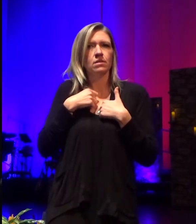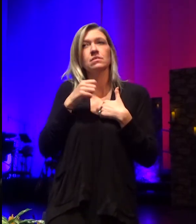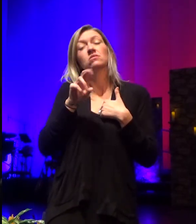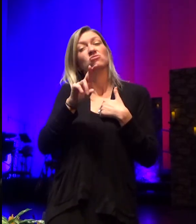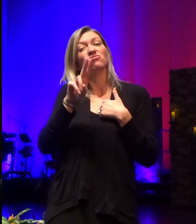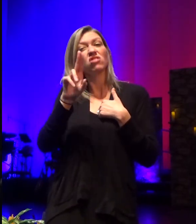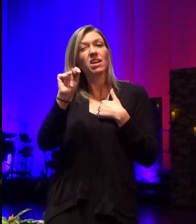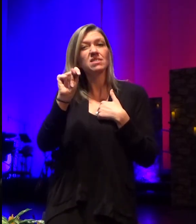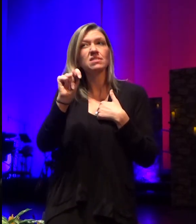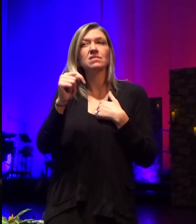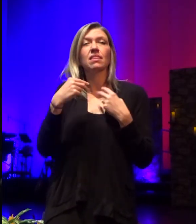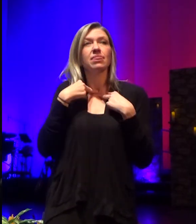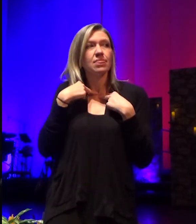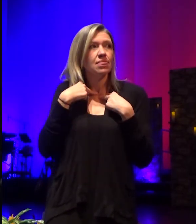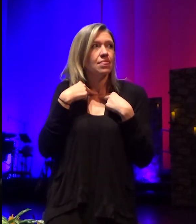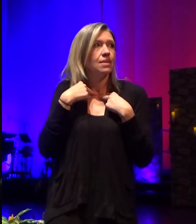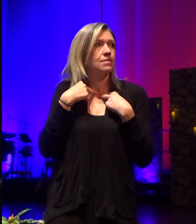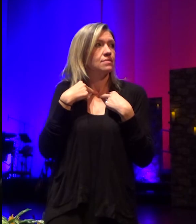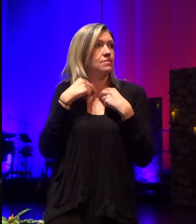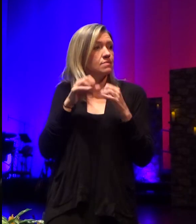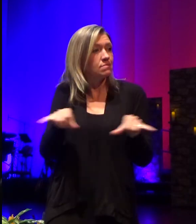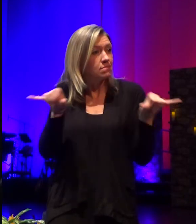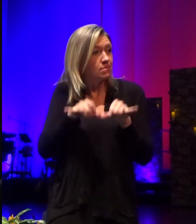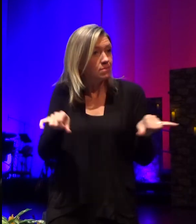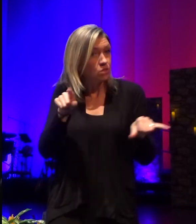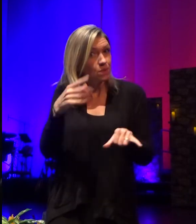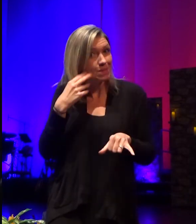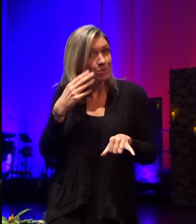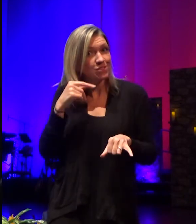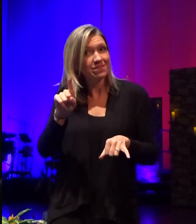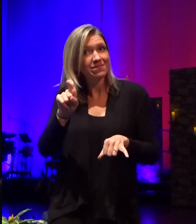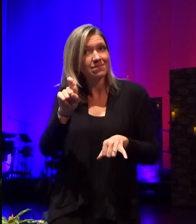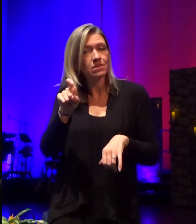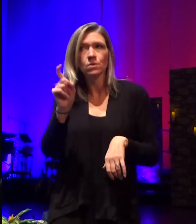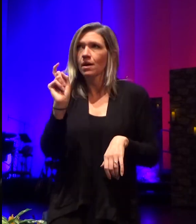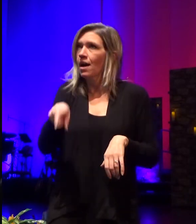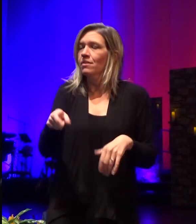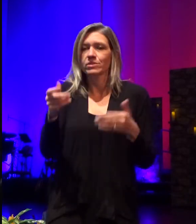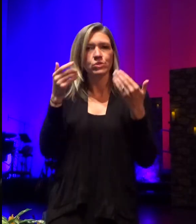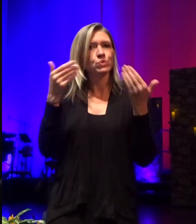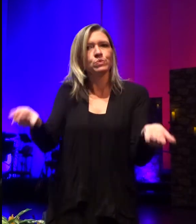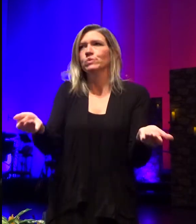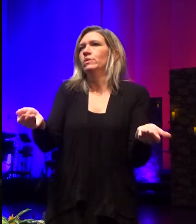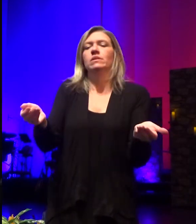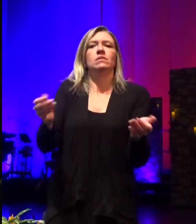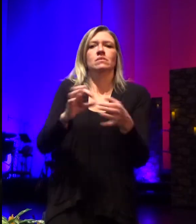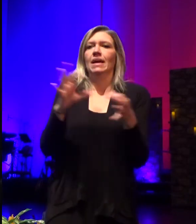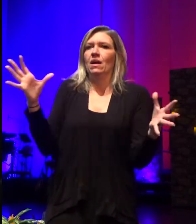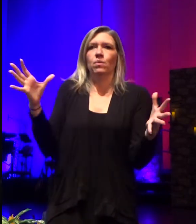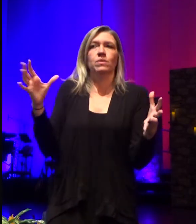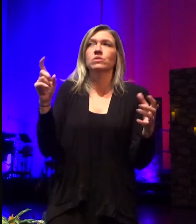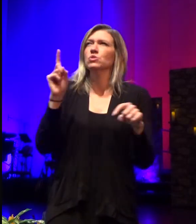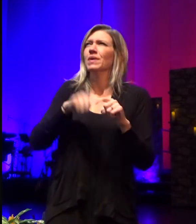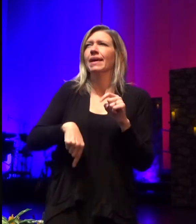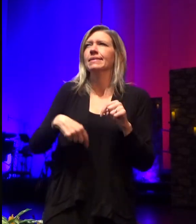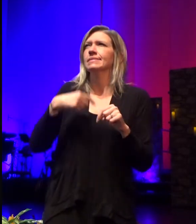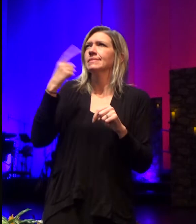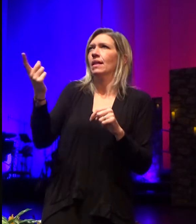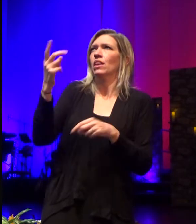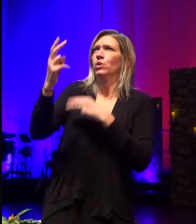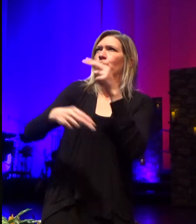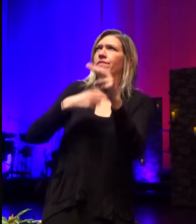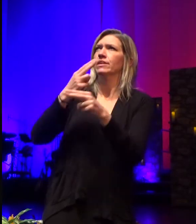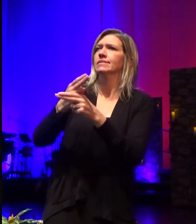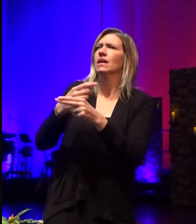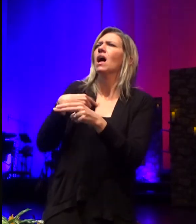rut that you've been in? You got to get out of that rut. You can't You can't say to the universe, well, I'll get out of it when you show